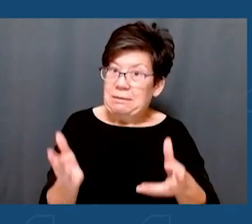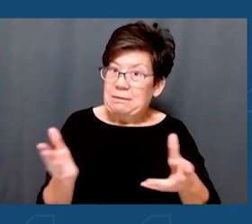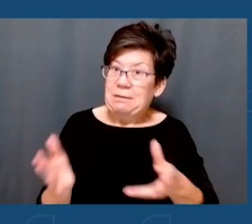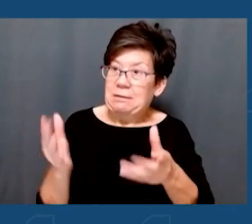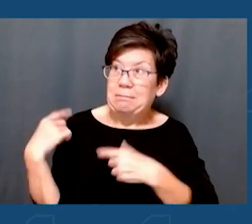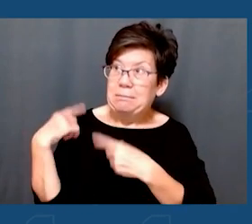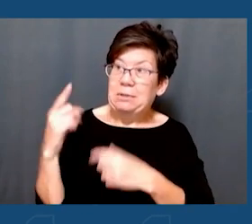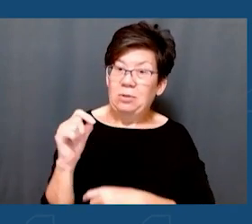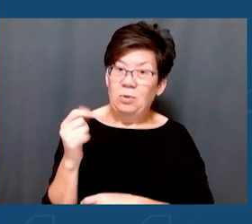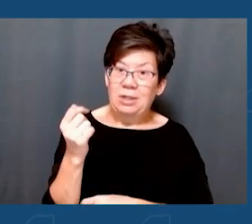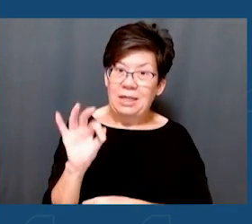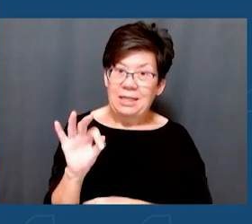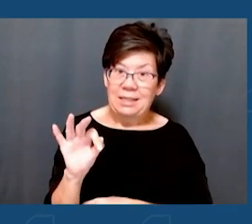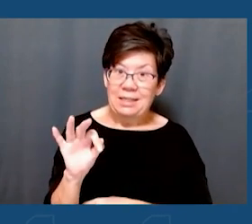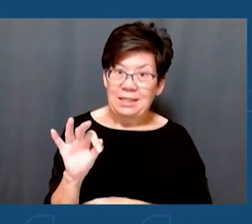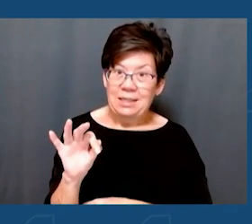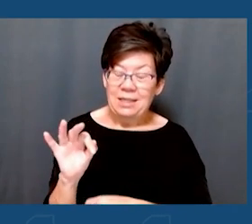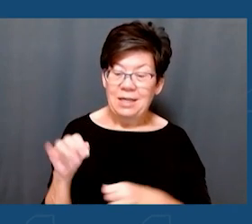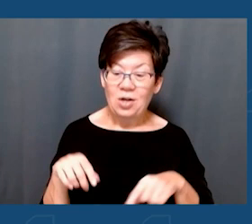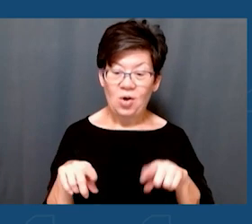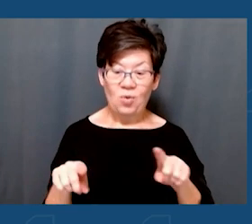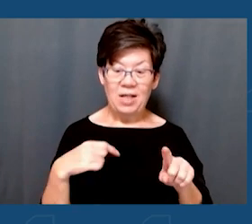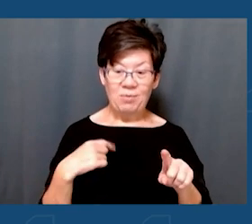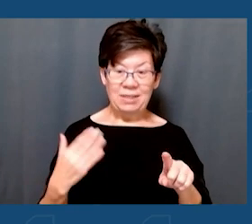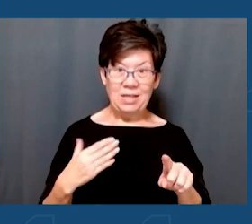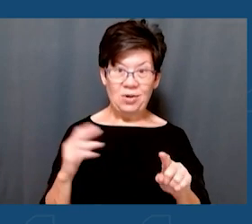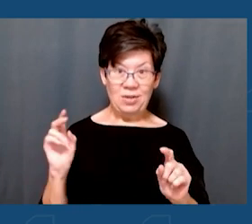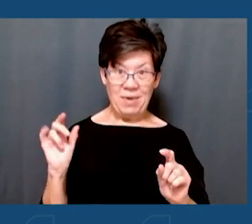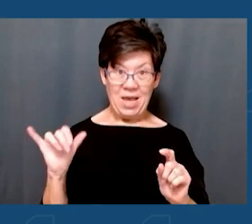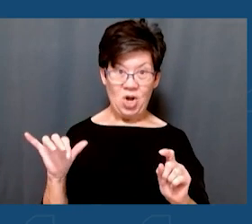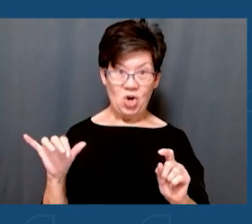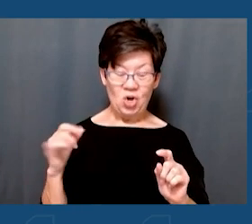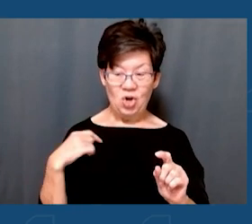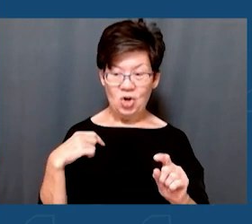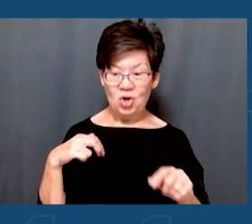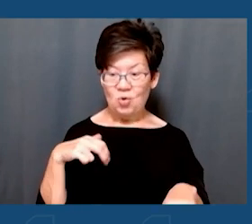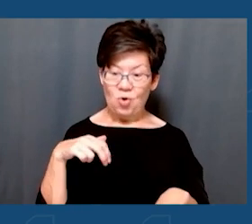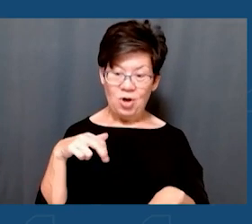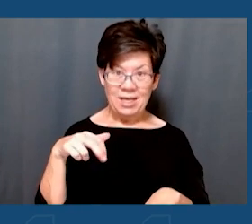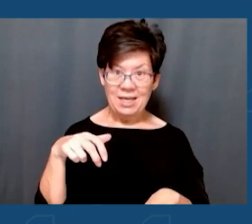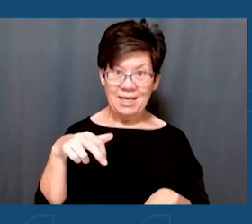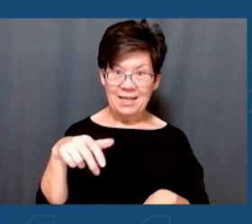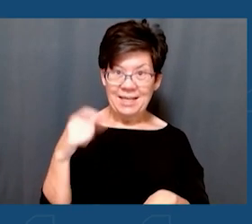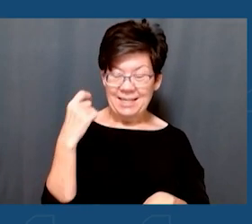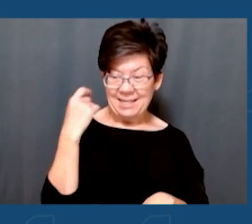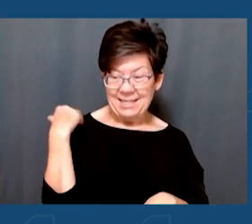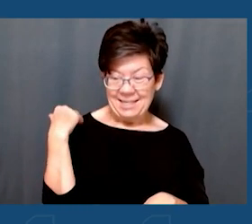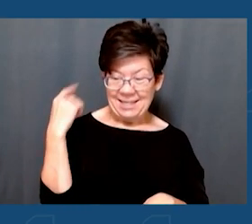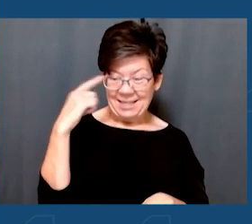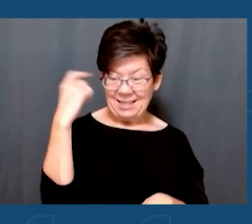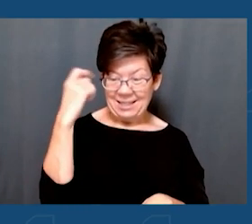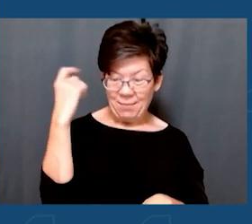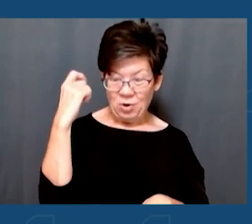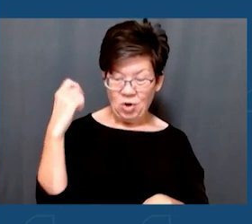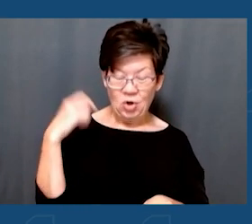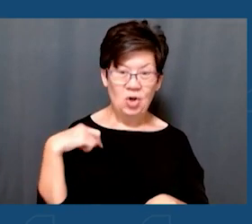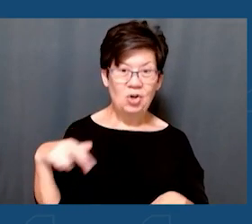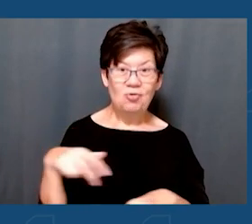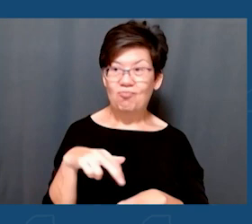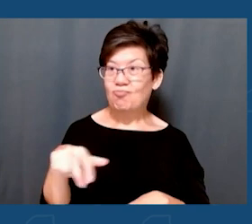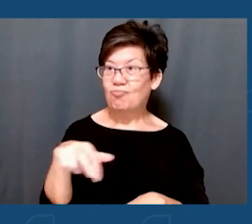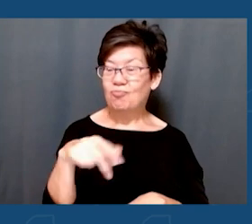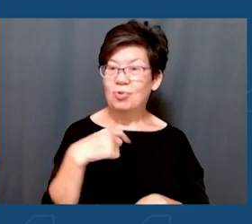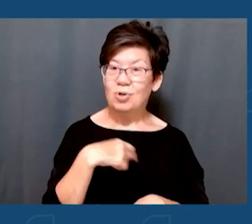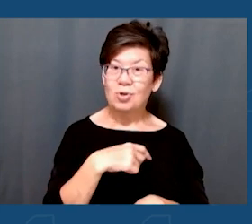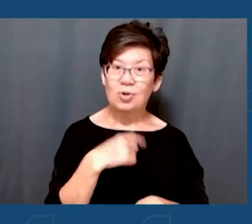And while I was here with the mayor walking down Avenida San Juan this past summer, we saw the